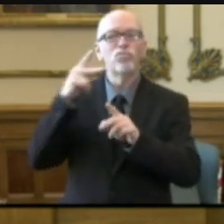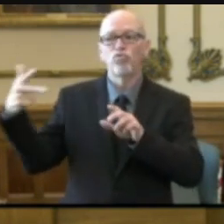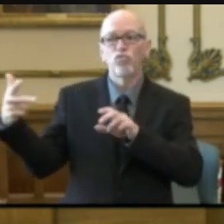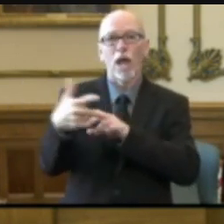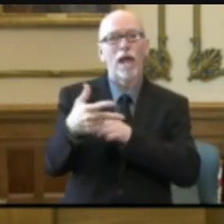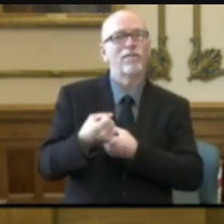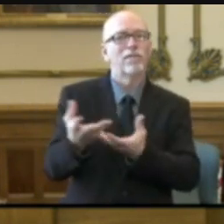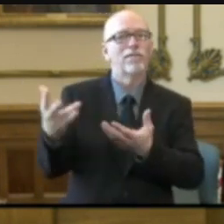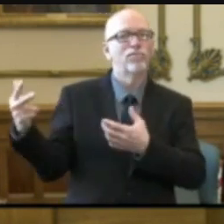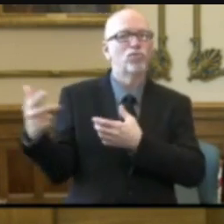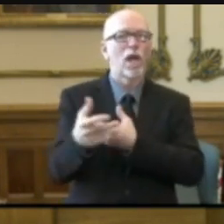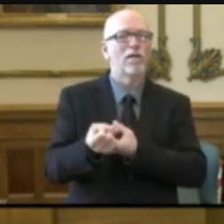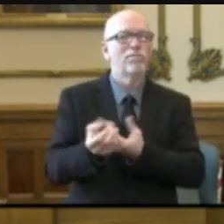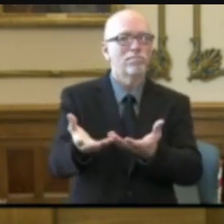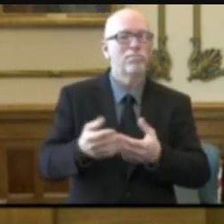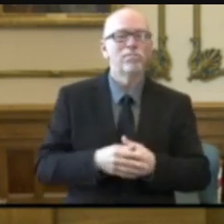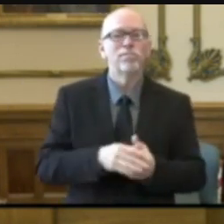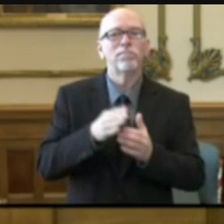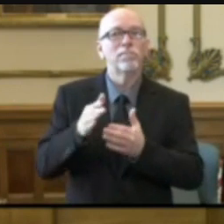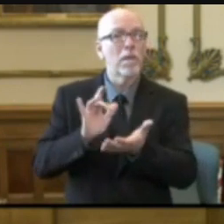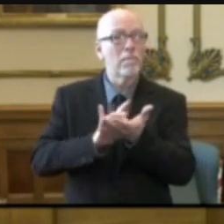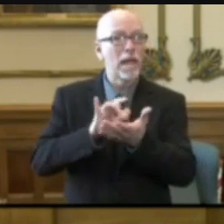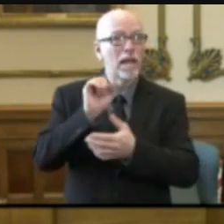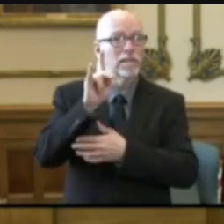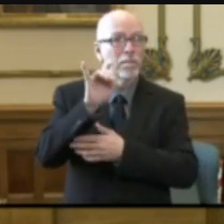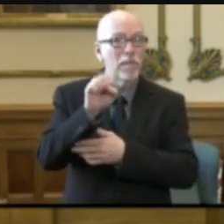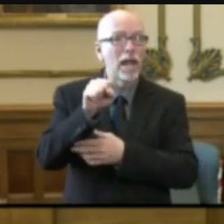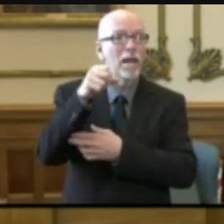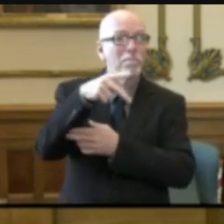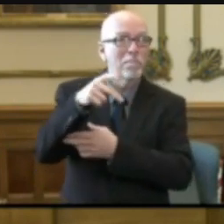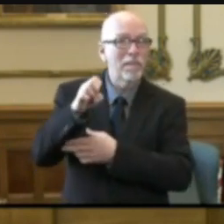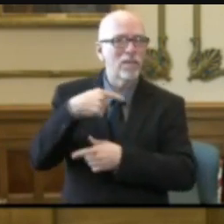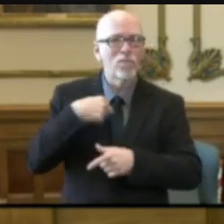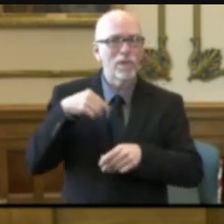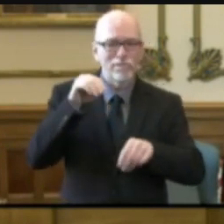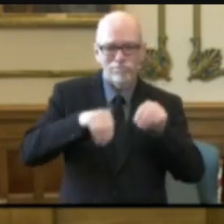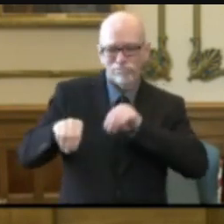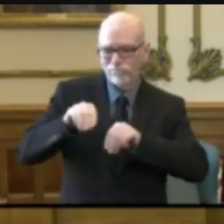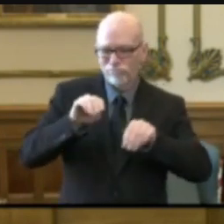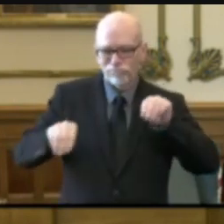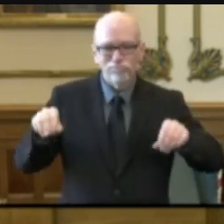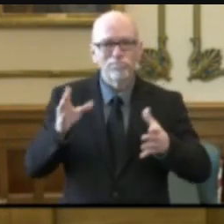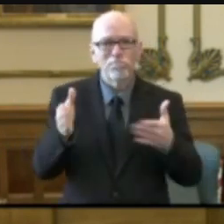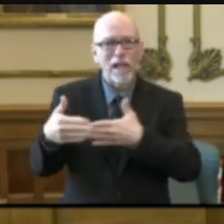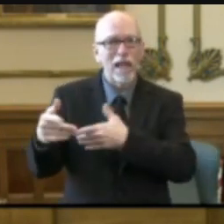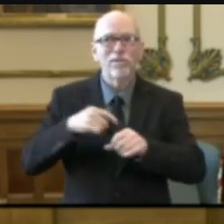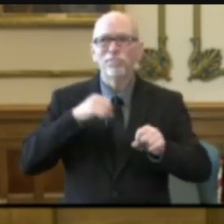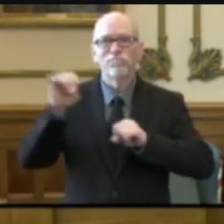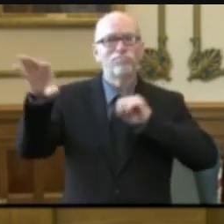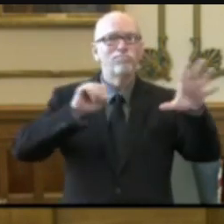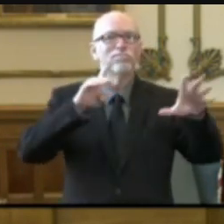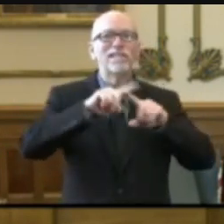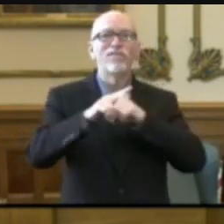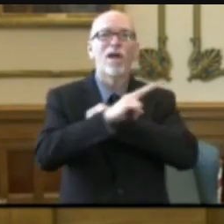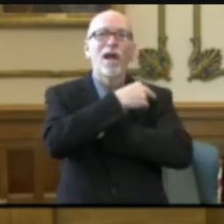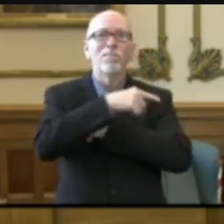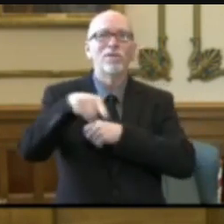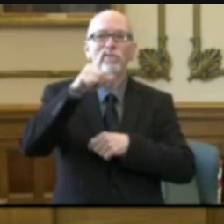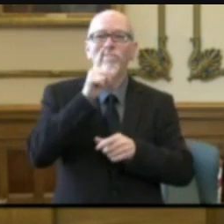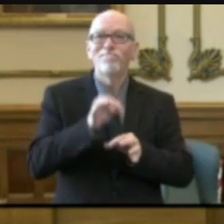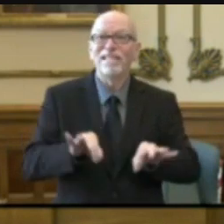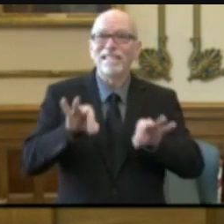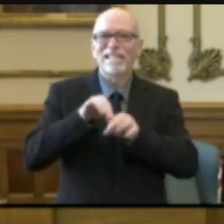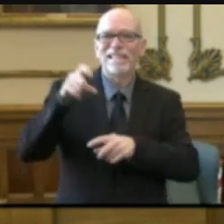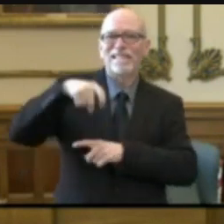distributions, sorting medical supplies and PPE to be distributed throughout the state to those hospitals with the most urgent